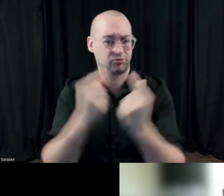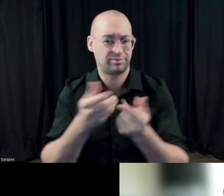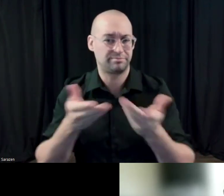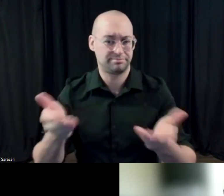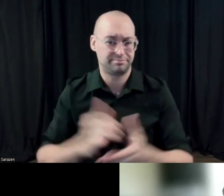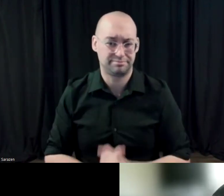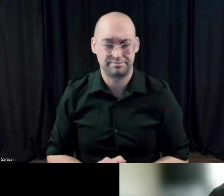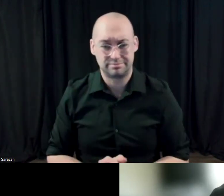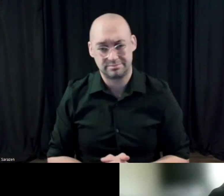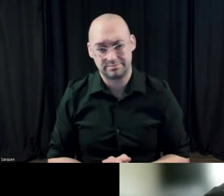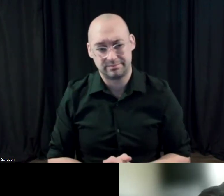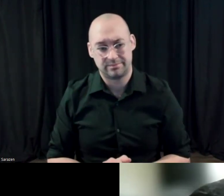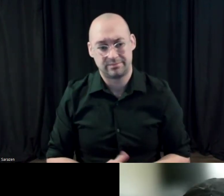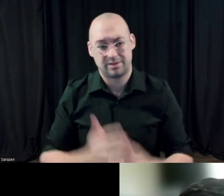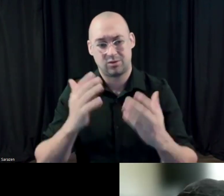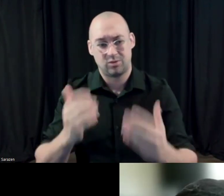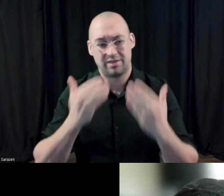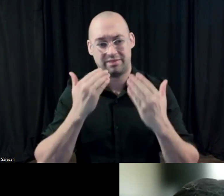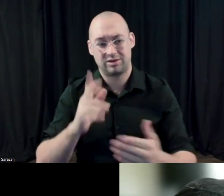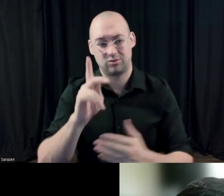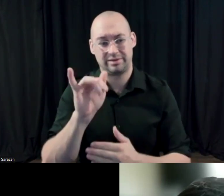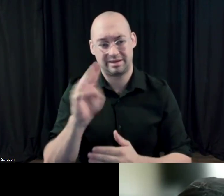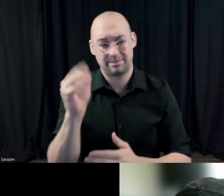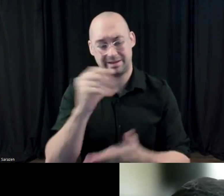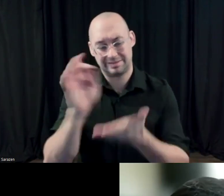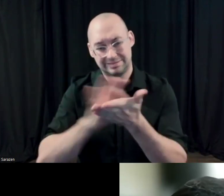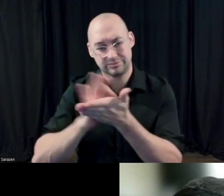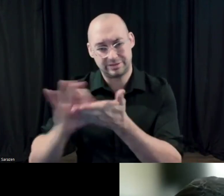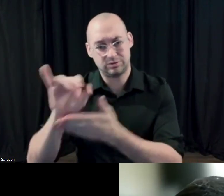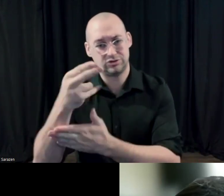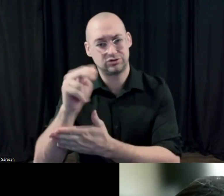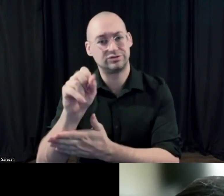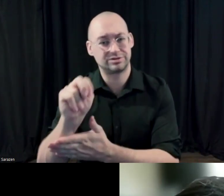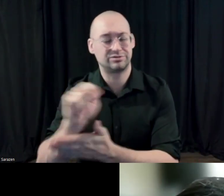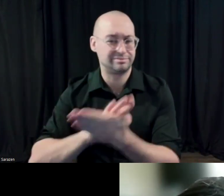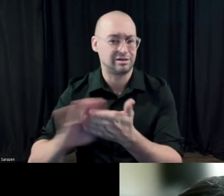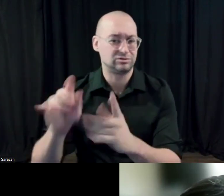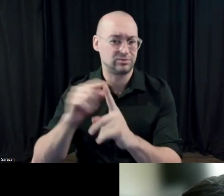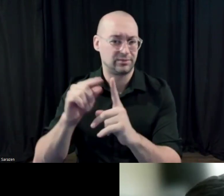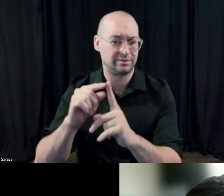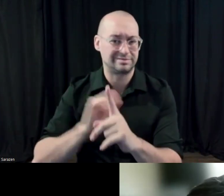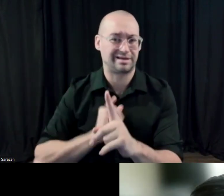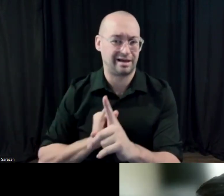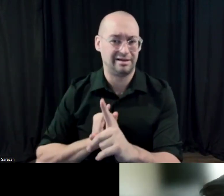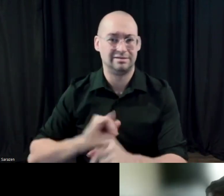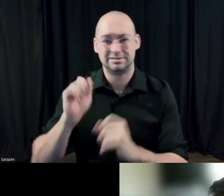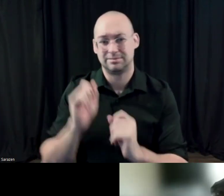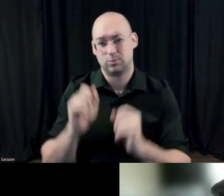want to thank you, Kim, Secretary Johnson, for those kind words. I was